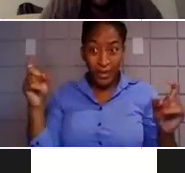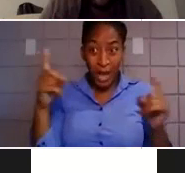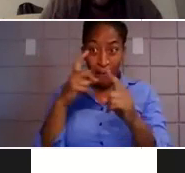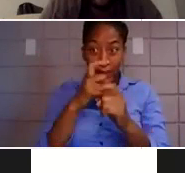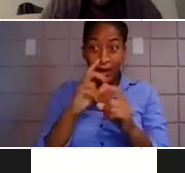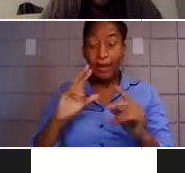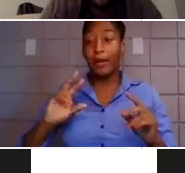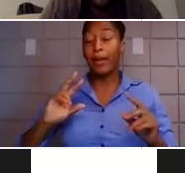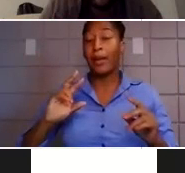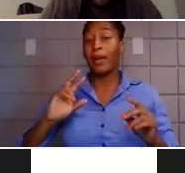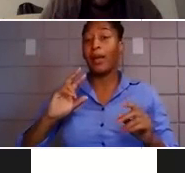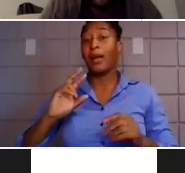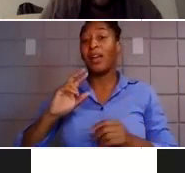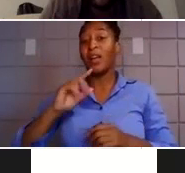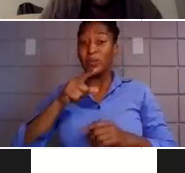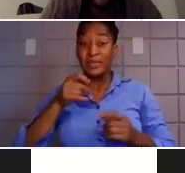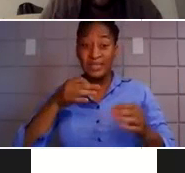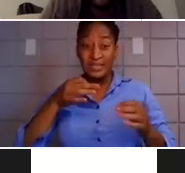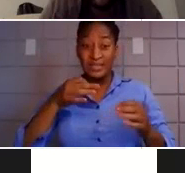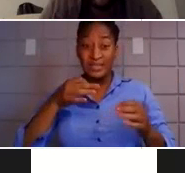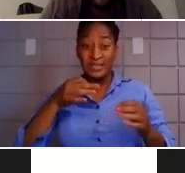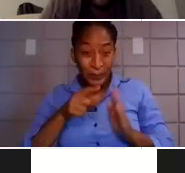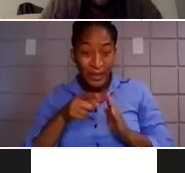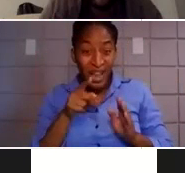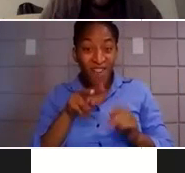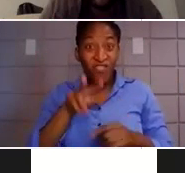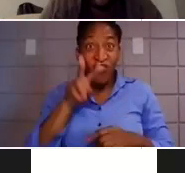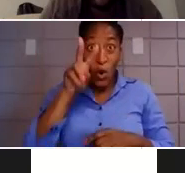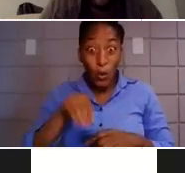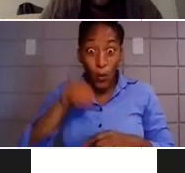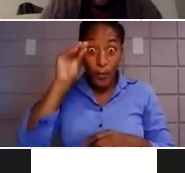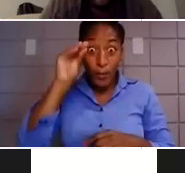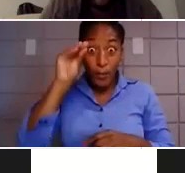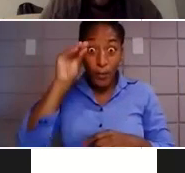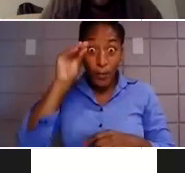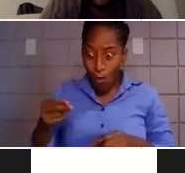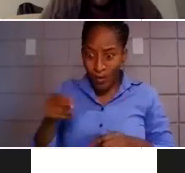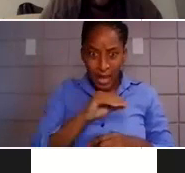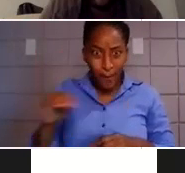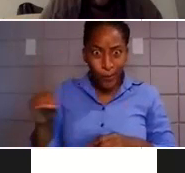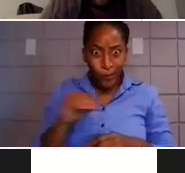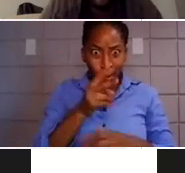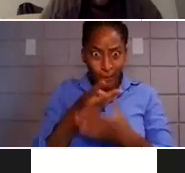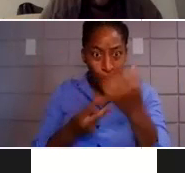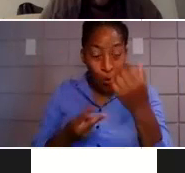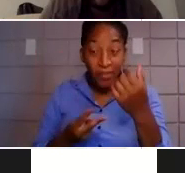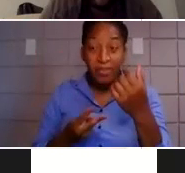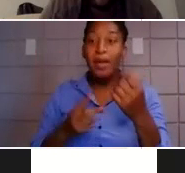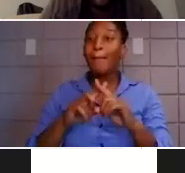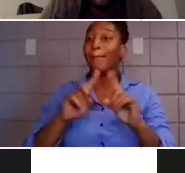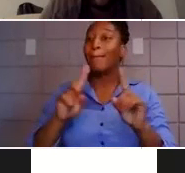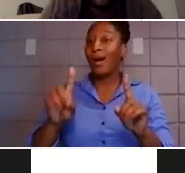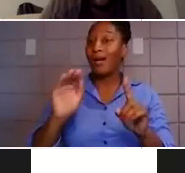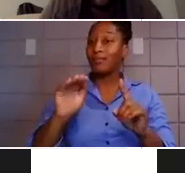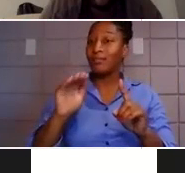that's moving horizontally and vertically. But the nice thing is, for the objects that we're going to be